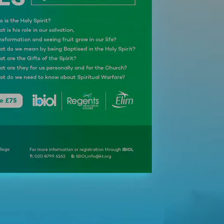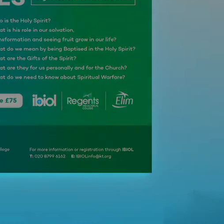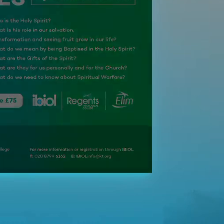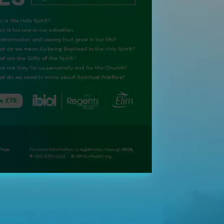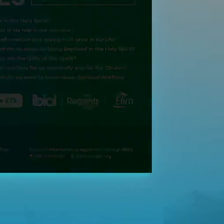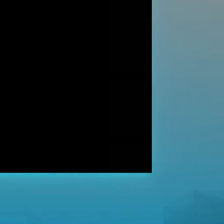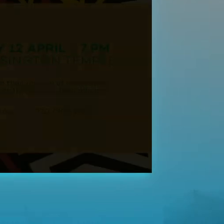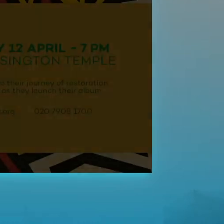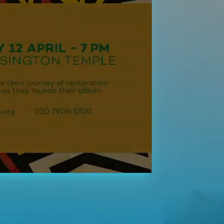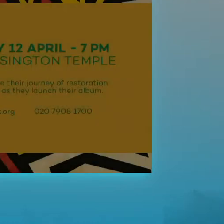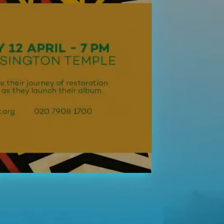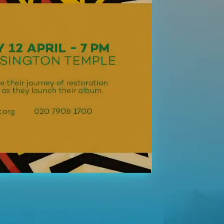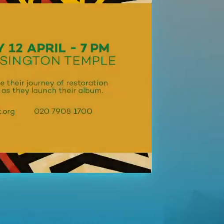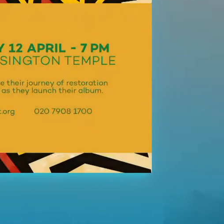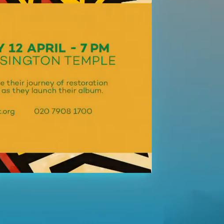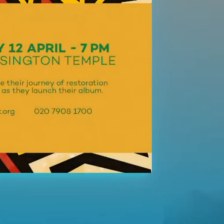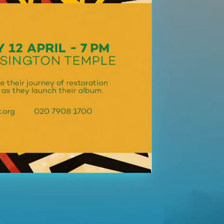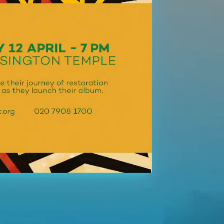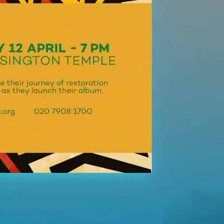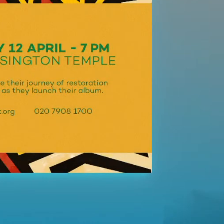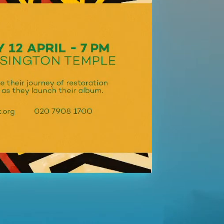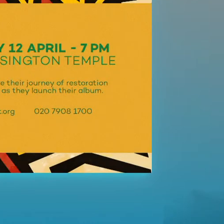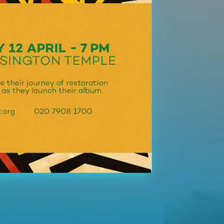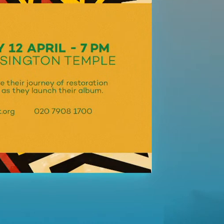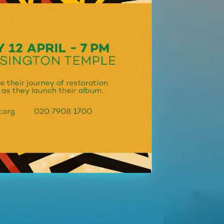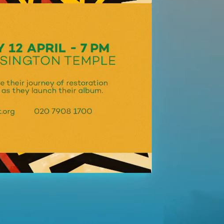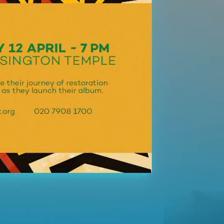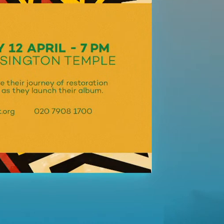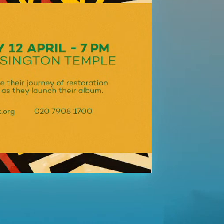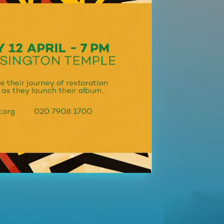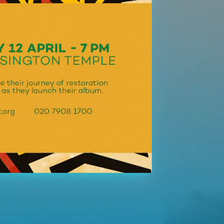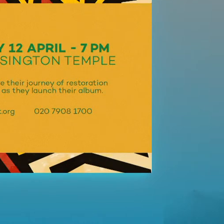Who is holding up the moon?